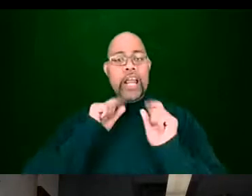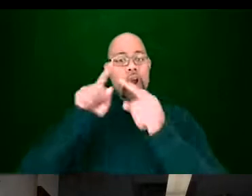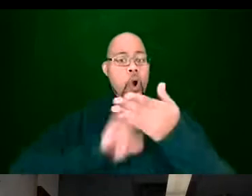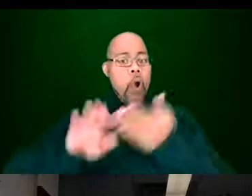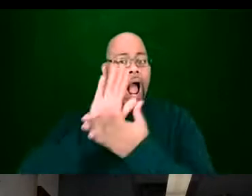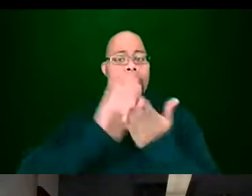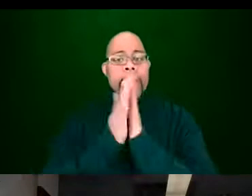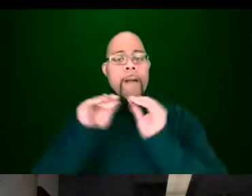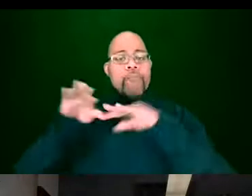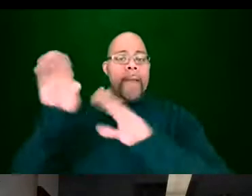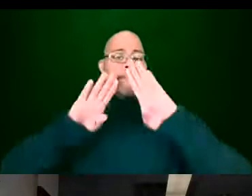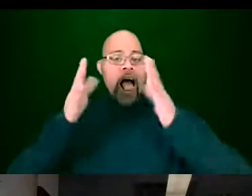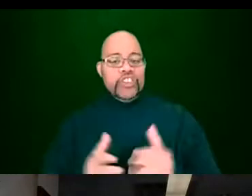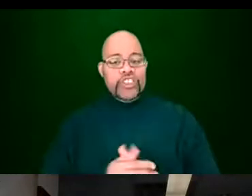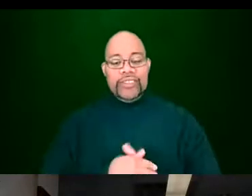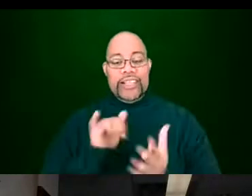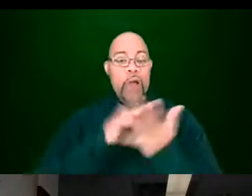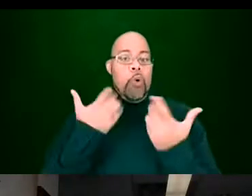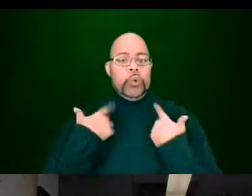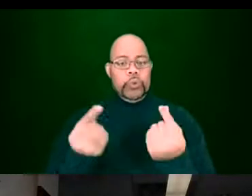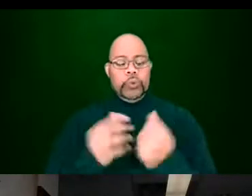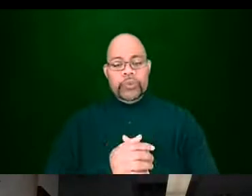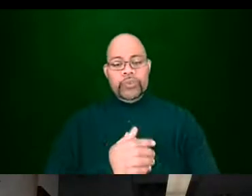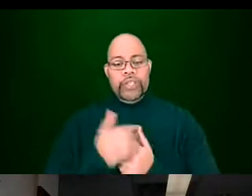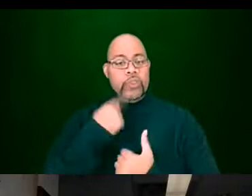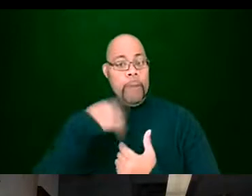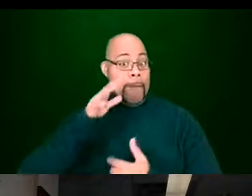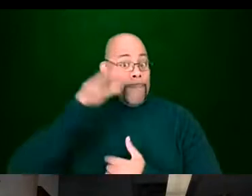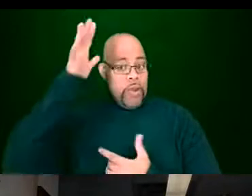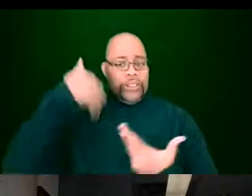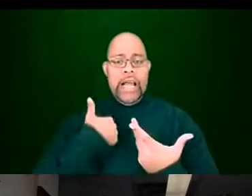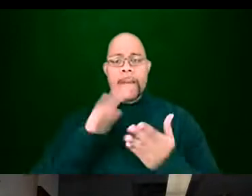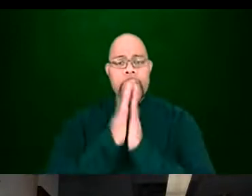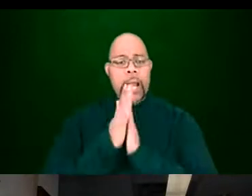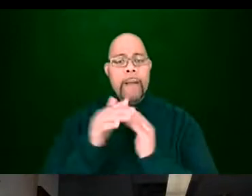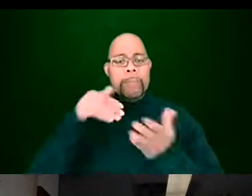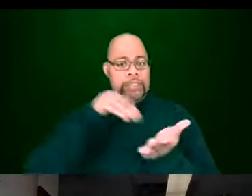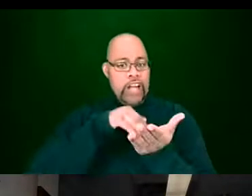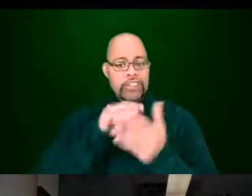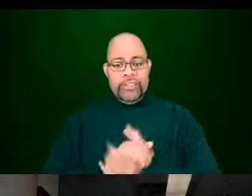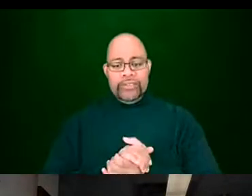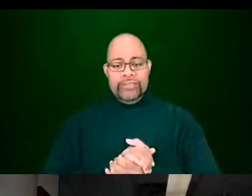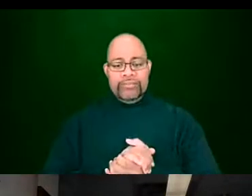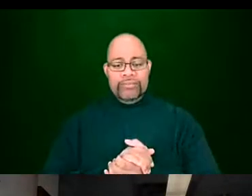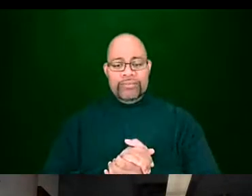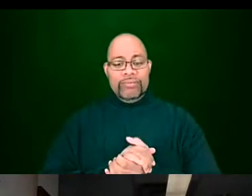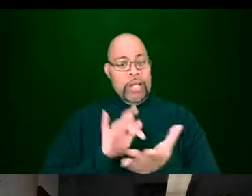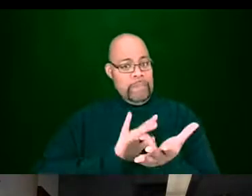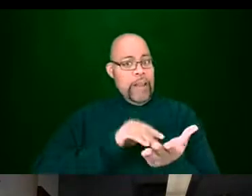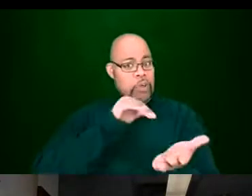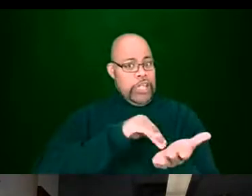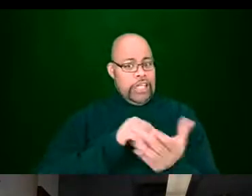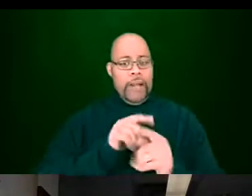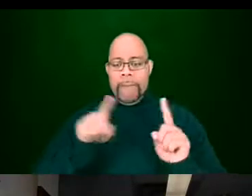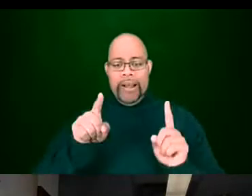and become a marine biologist. Like, that's what I wanted to do. I told my parents I was going to become a physician, a medical doctor,